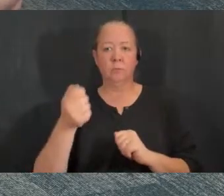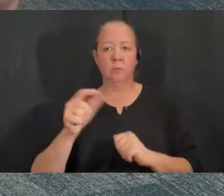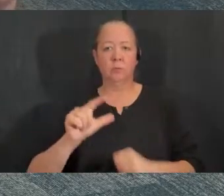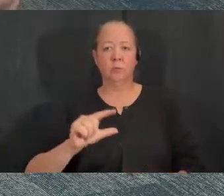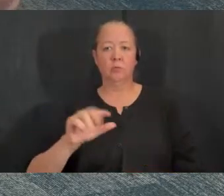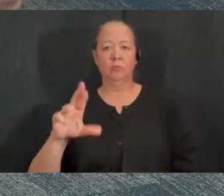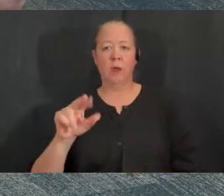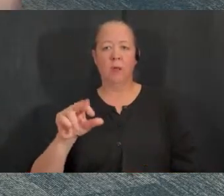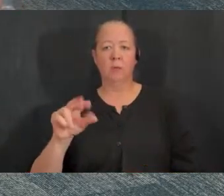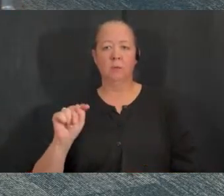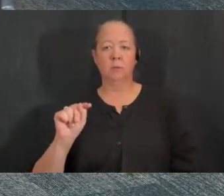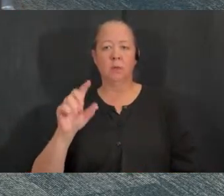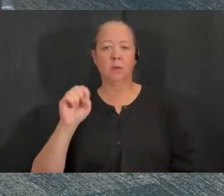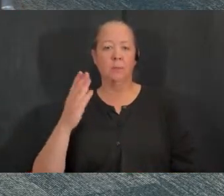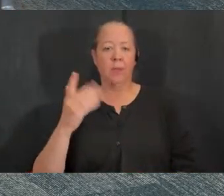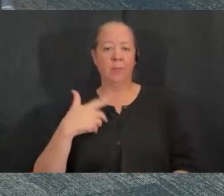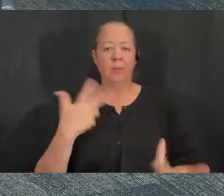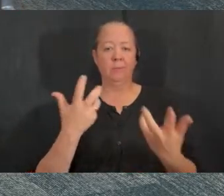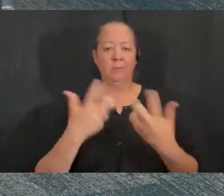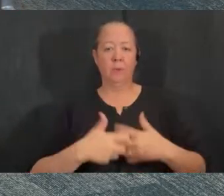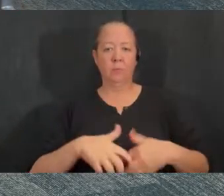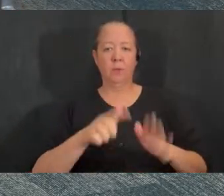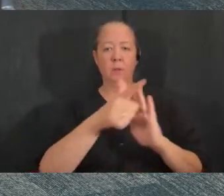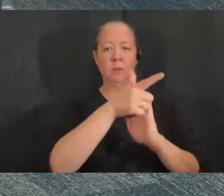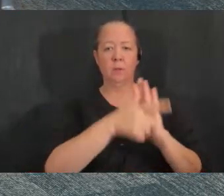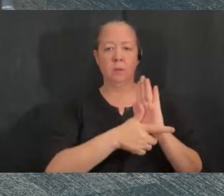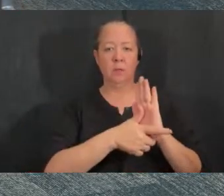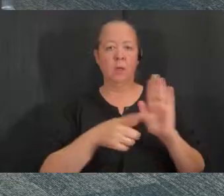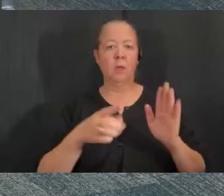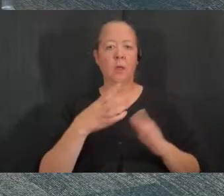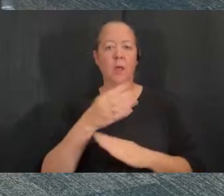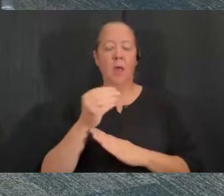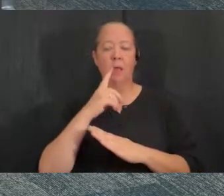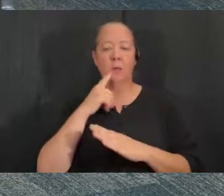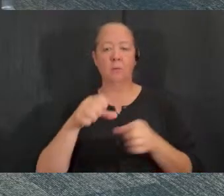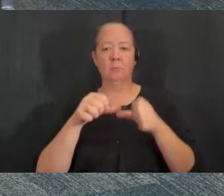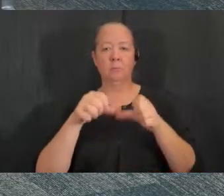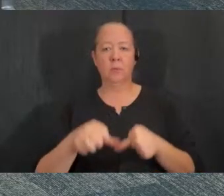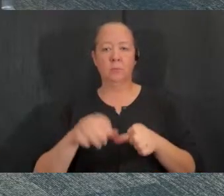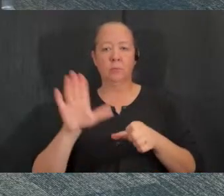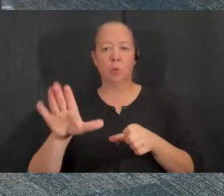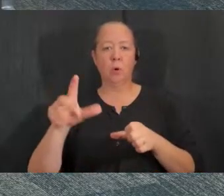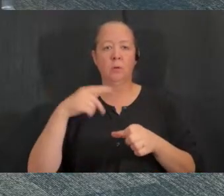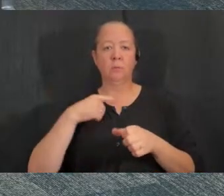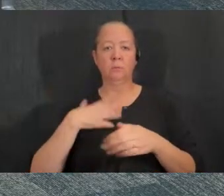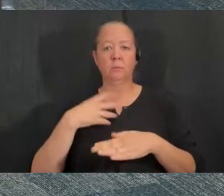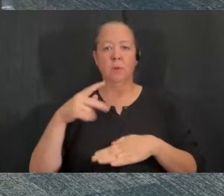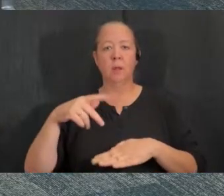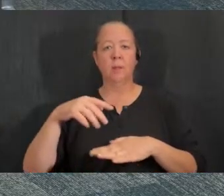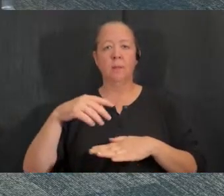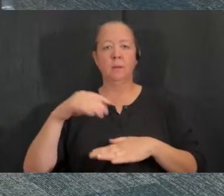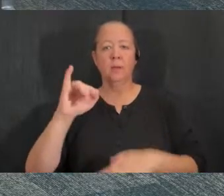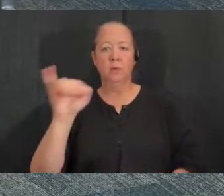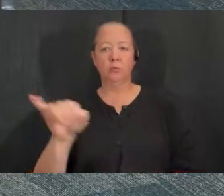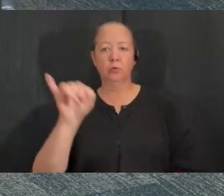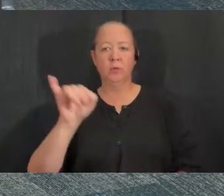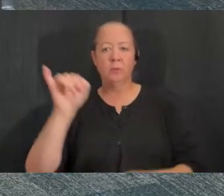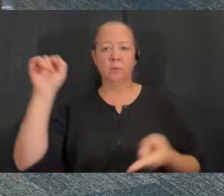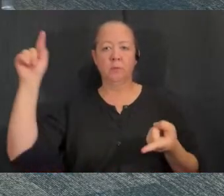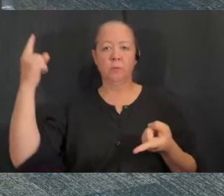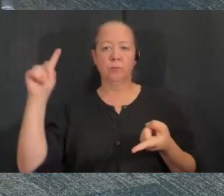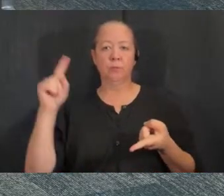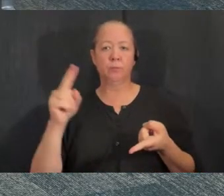reason and legally. And pay down your principal as soon as possible, so your interest you owe for a period of